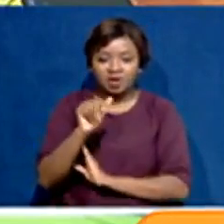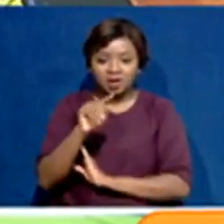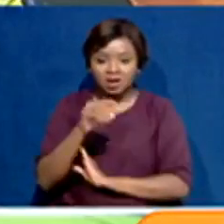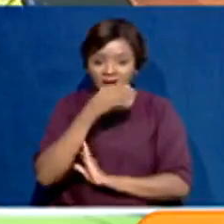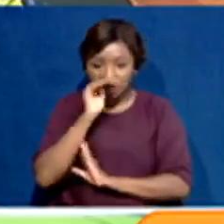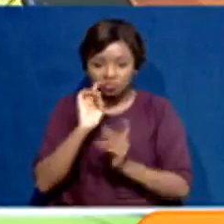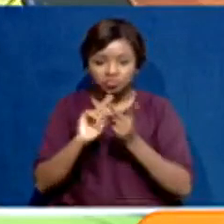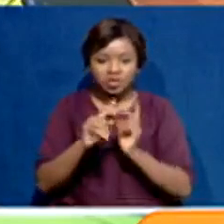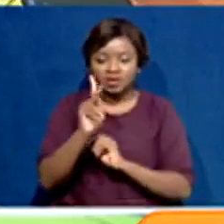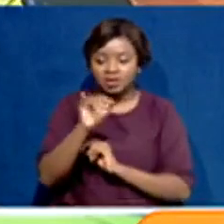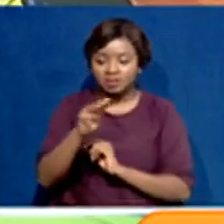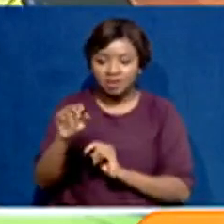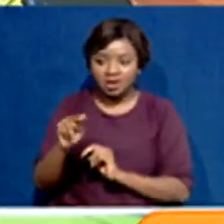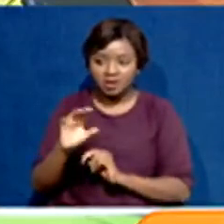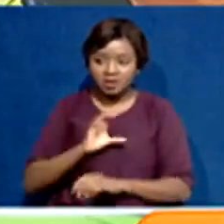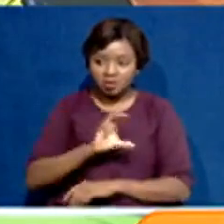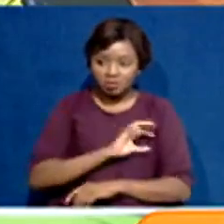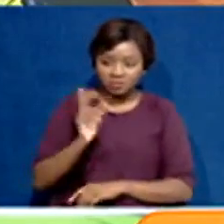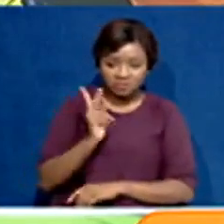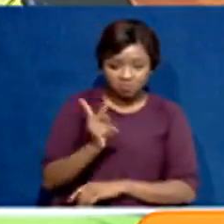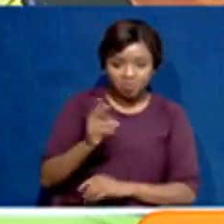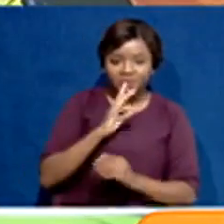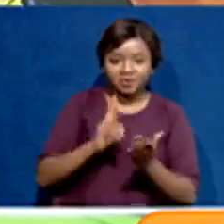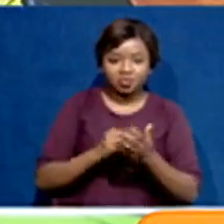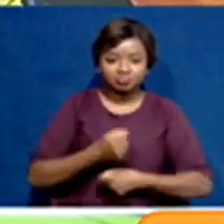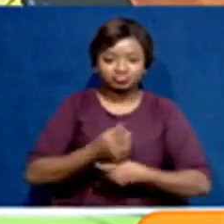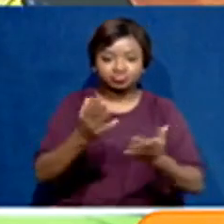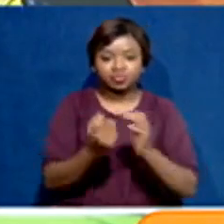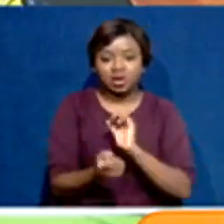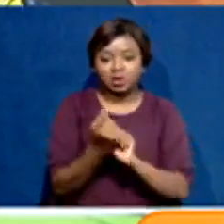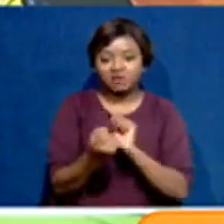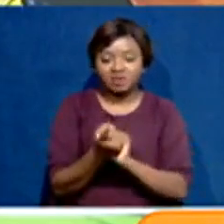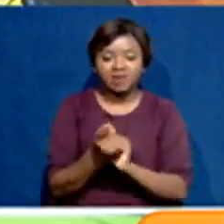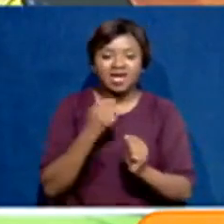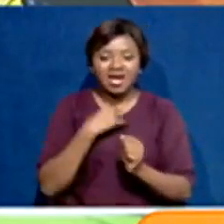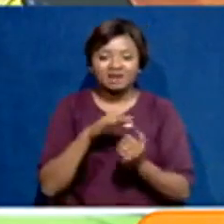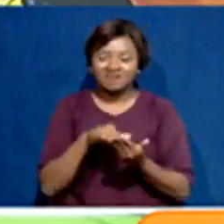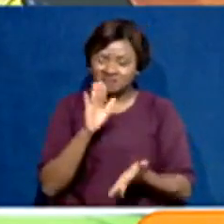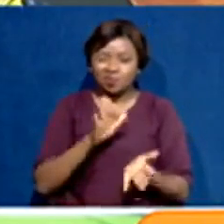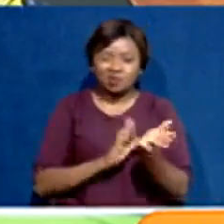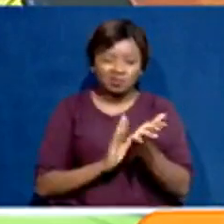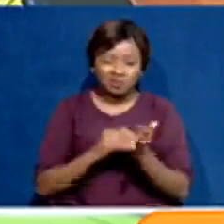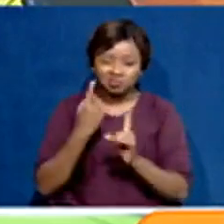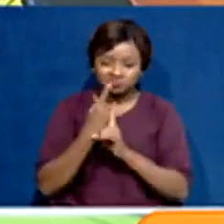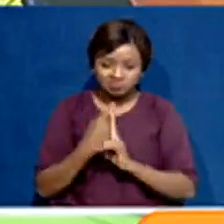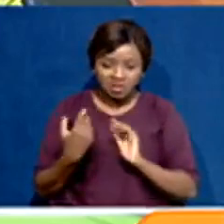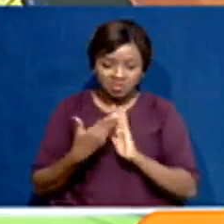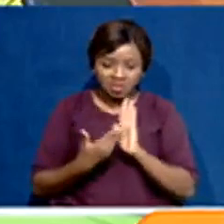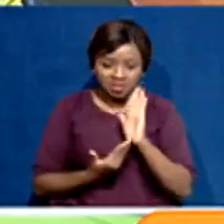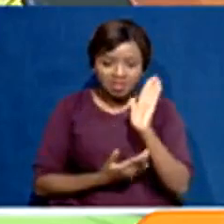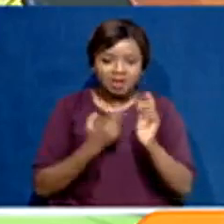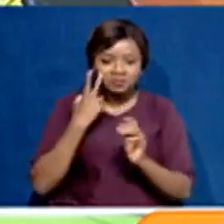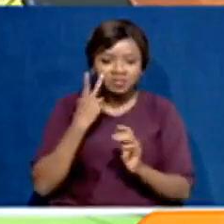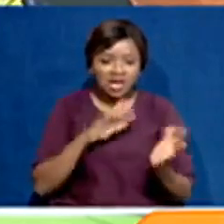and Kimani Ichungwa-led committee was released in November with wide-ranging recommendations on the structure